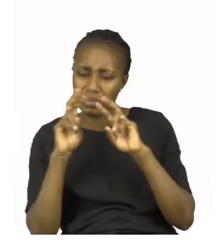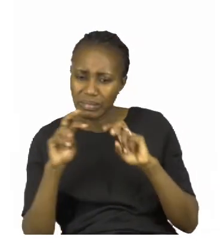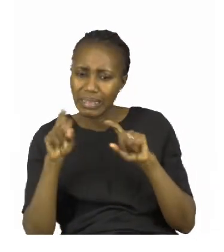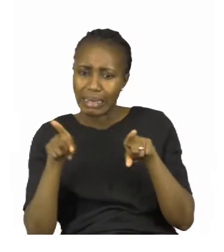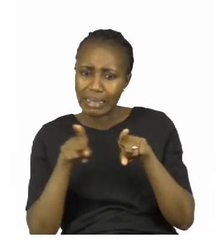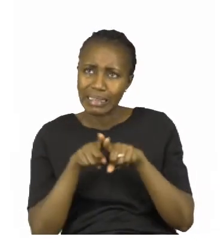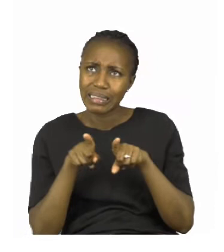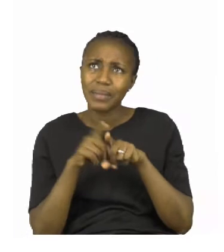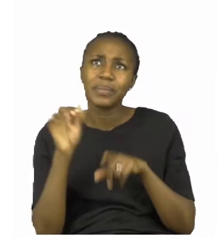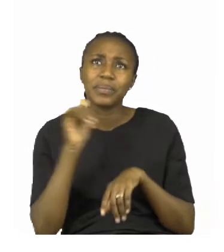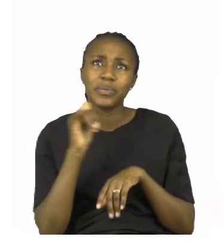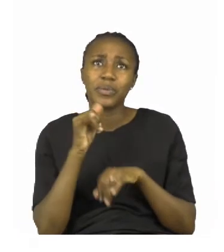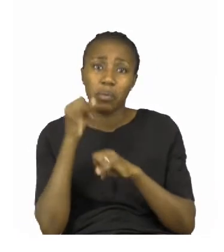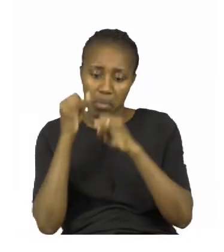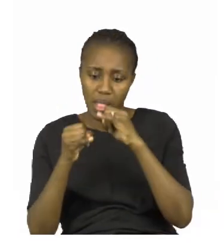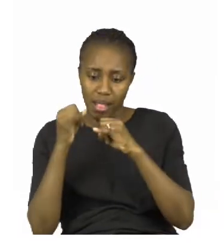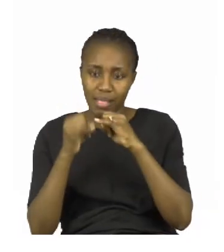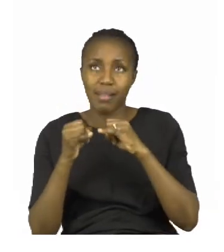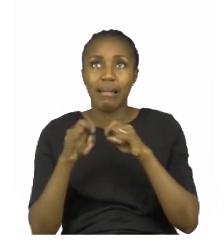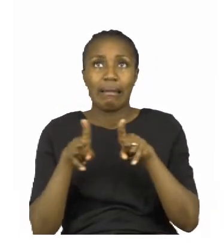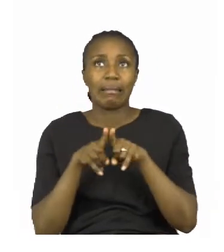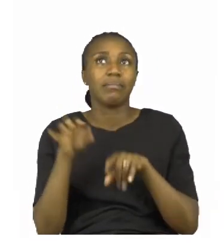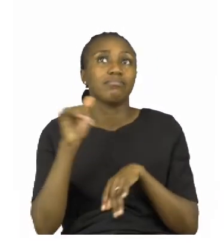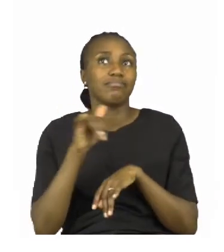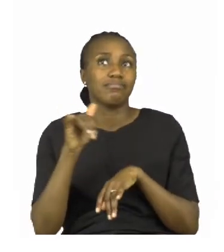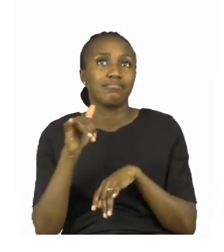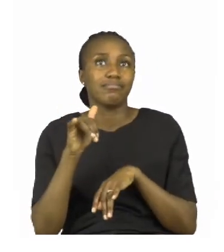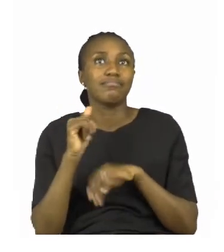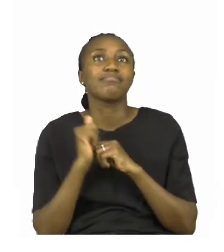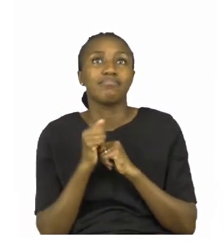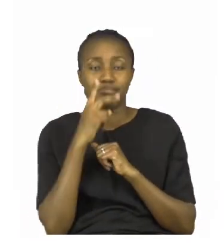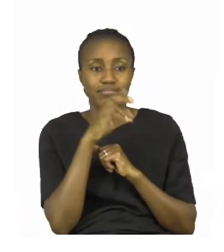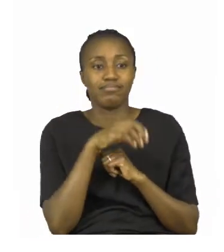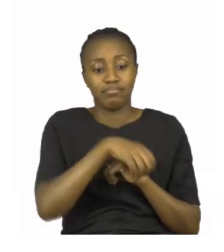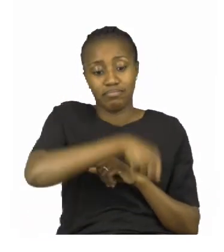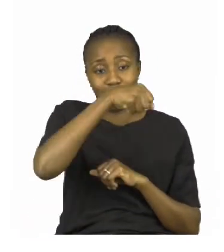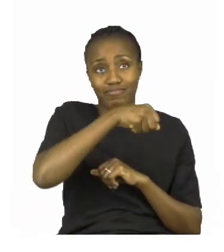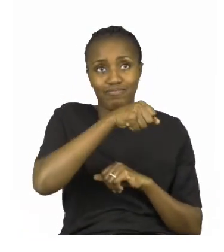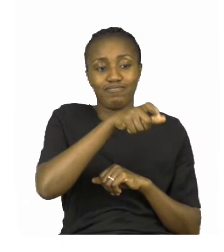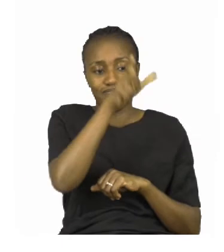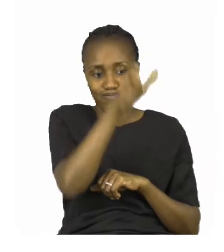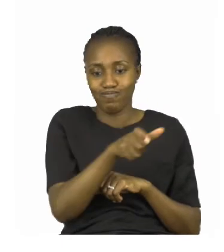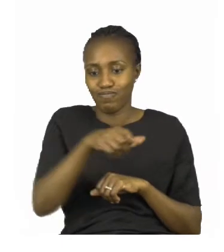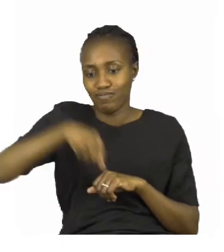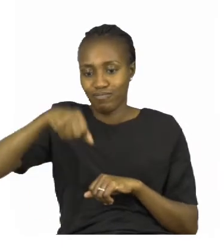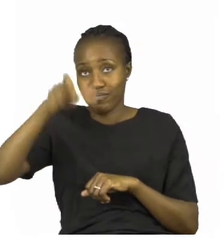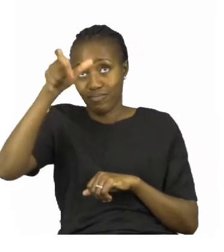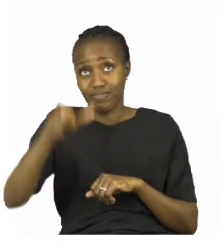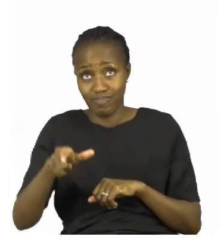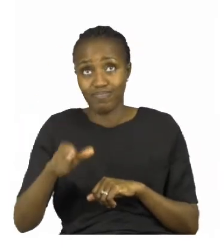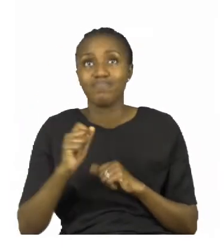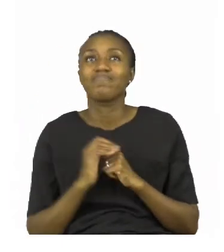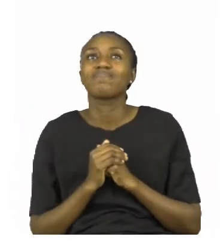Now, the words that are there in one bucket rhyme with another one in the